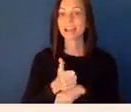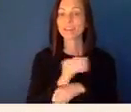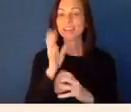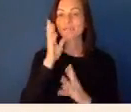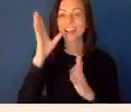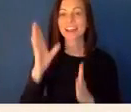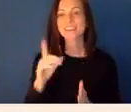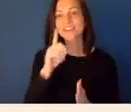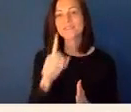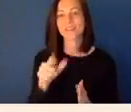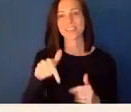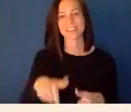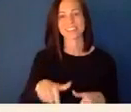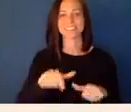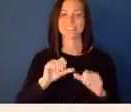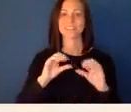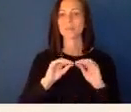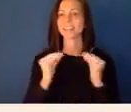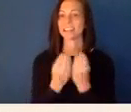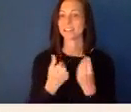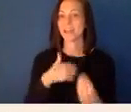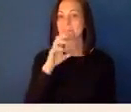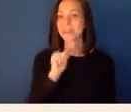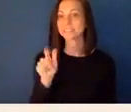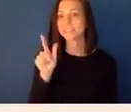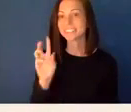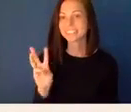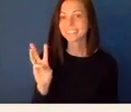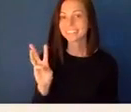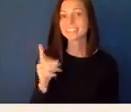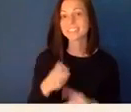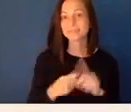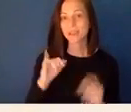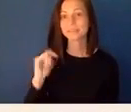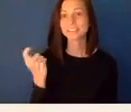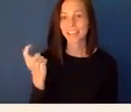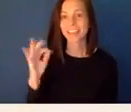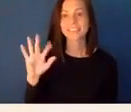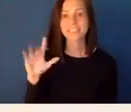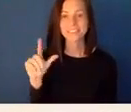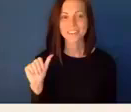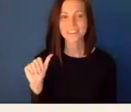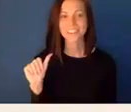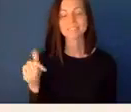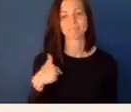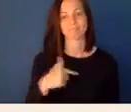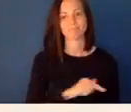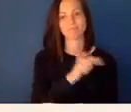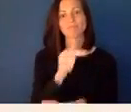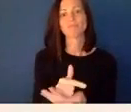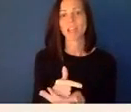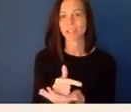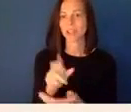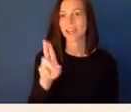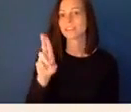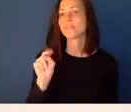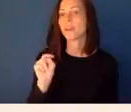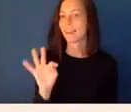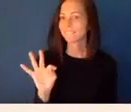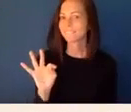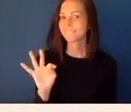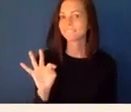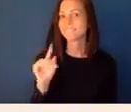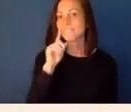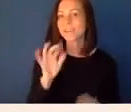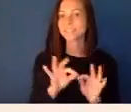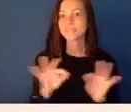Connections. I am 26 years old from Jacksonville, Florida. I'm a graduate of the University of North Florida with a degree in